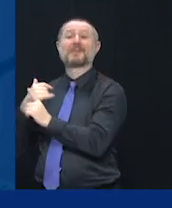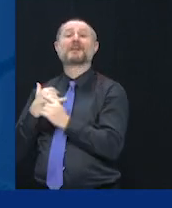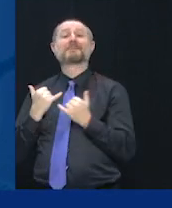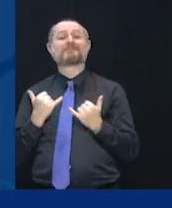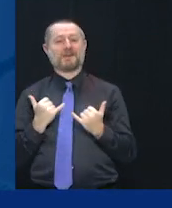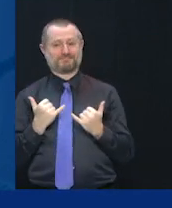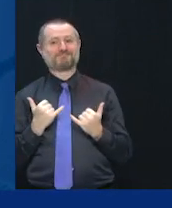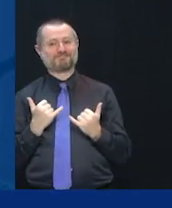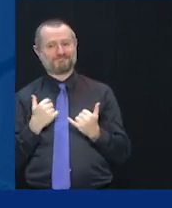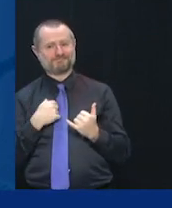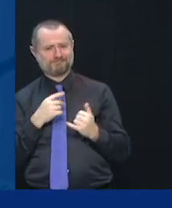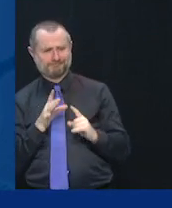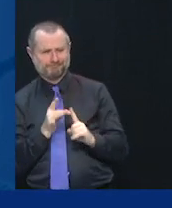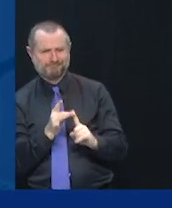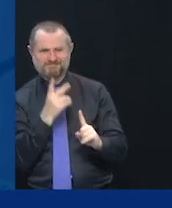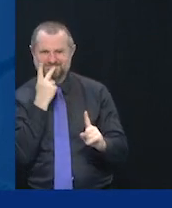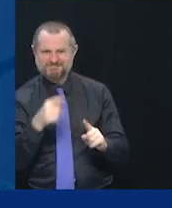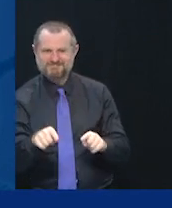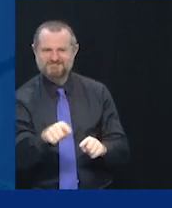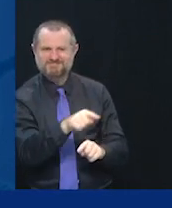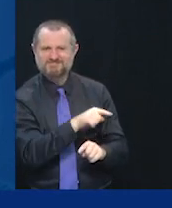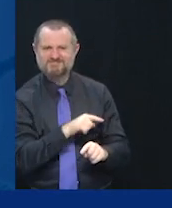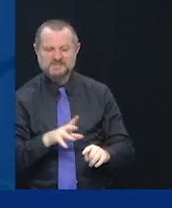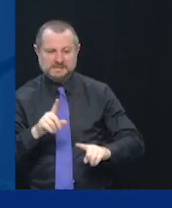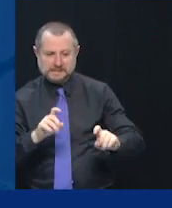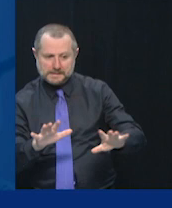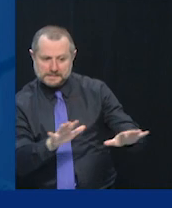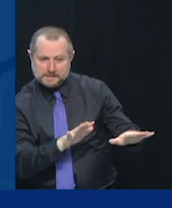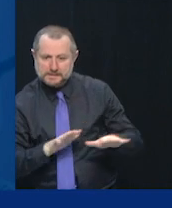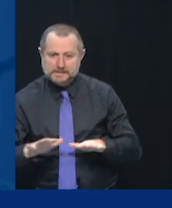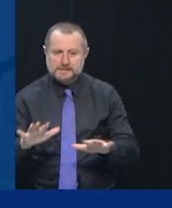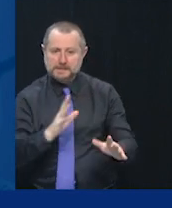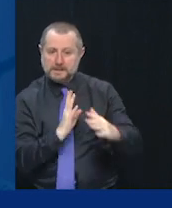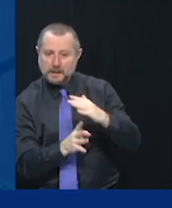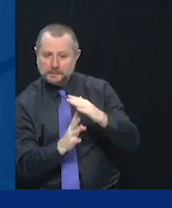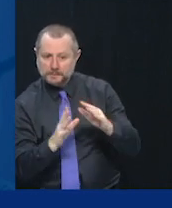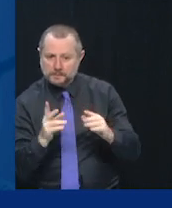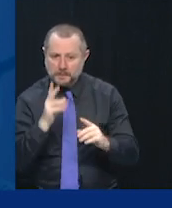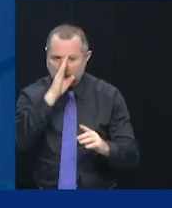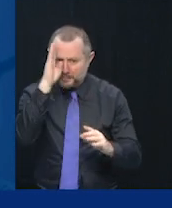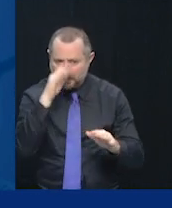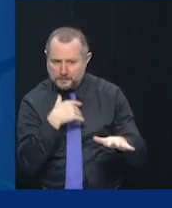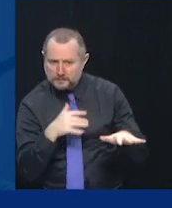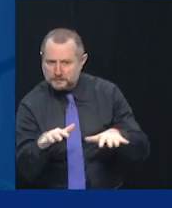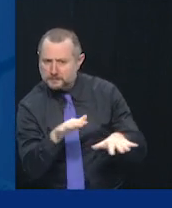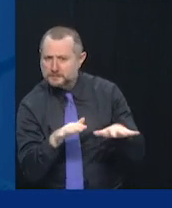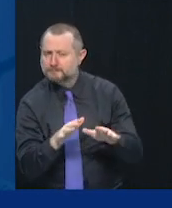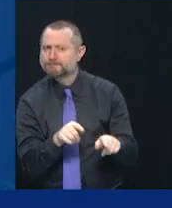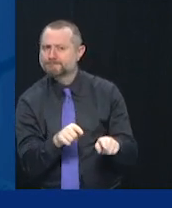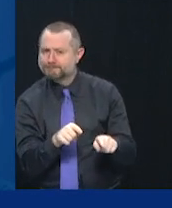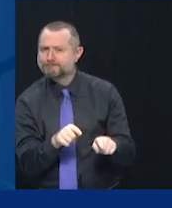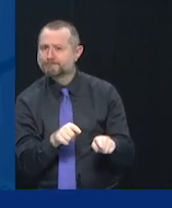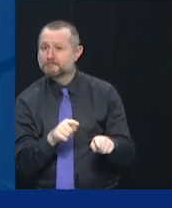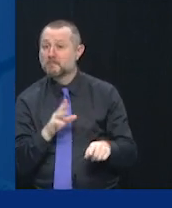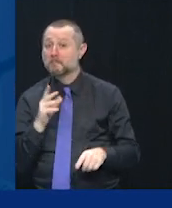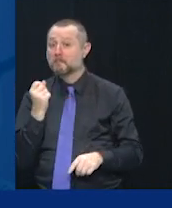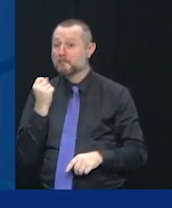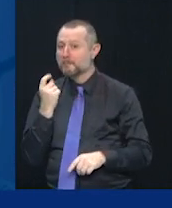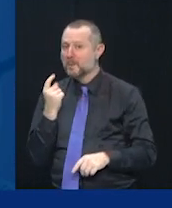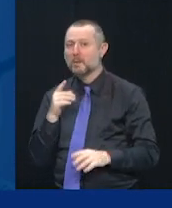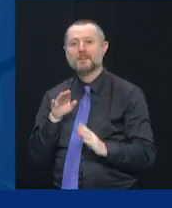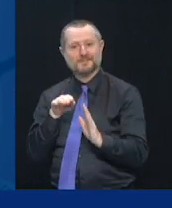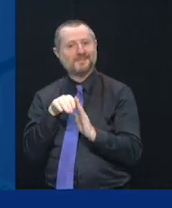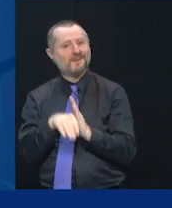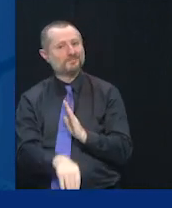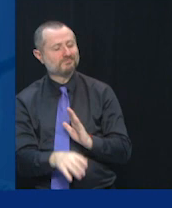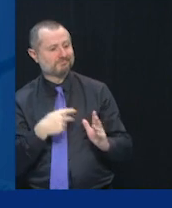got positive, tested positive. More people were hospitalized in Staten Island. But that's turned around.